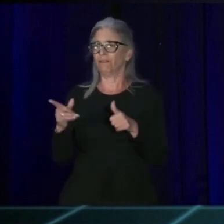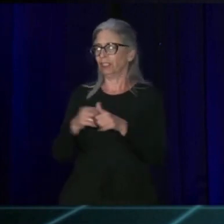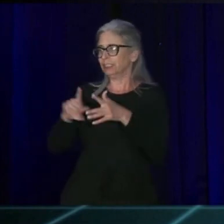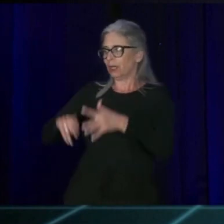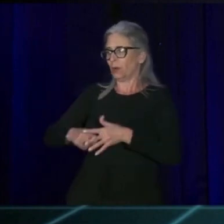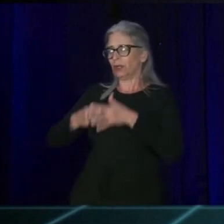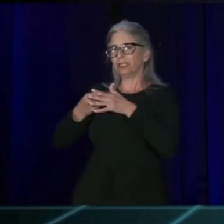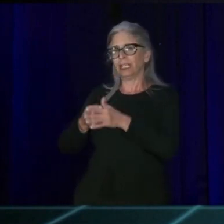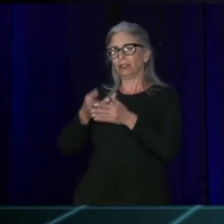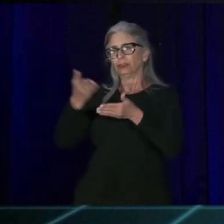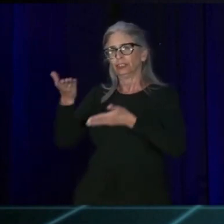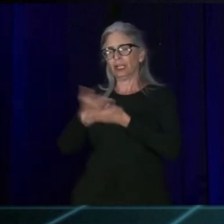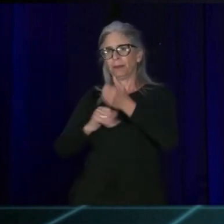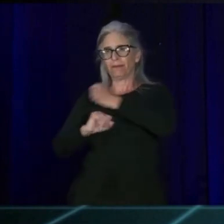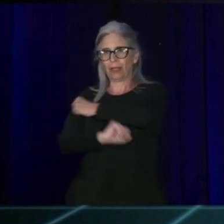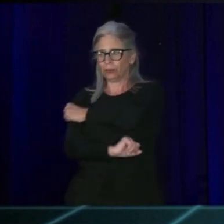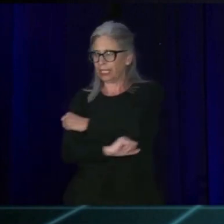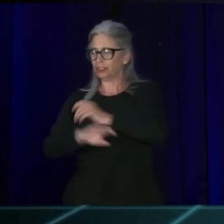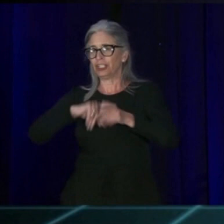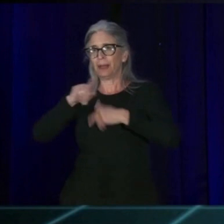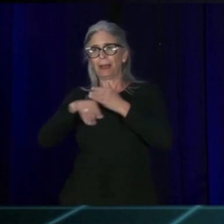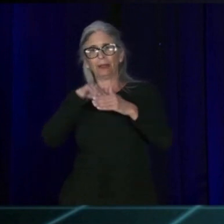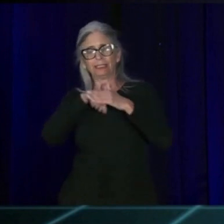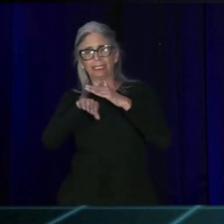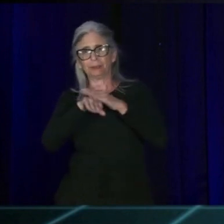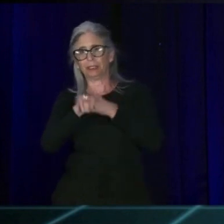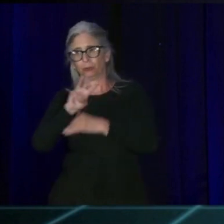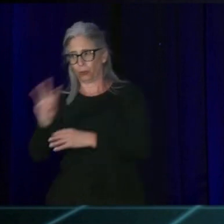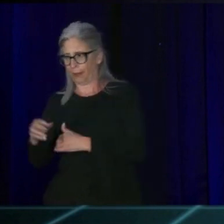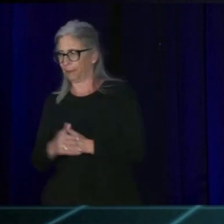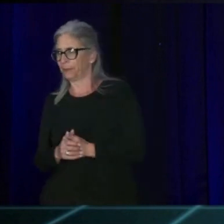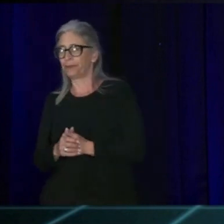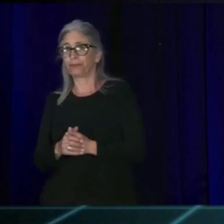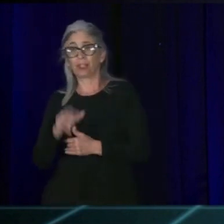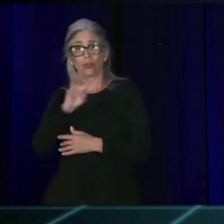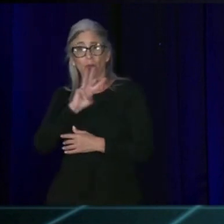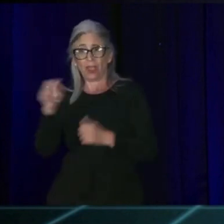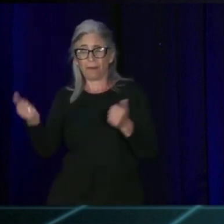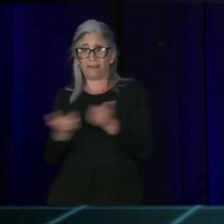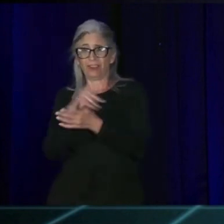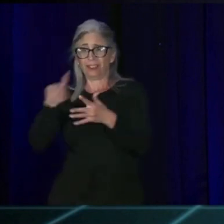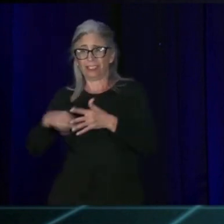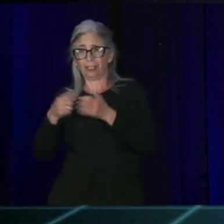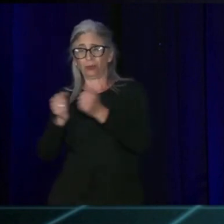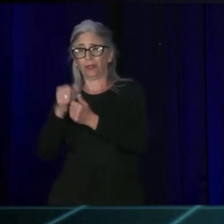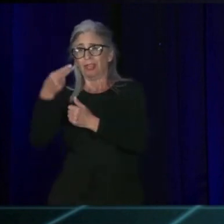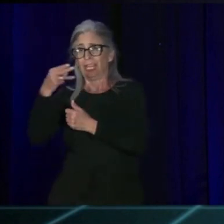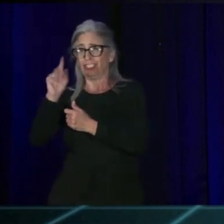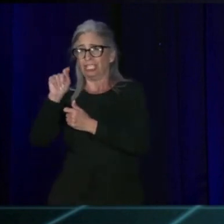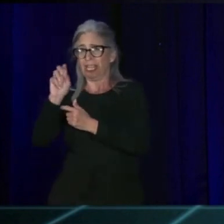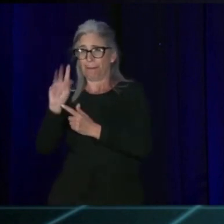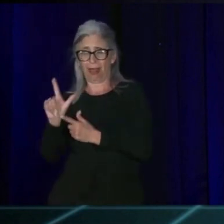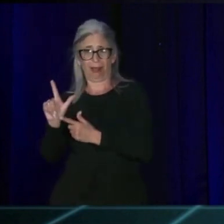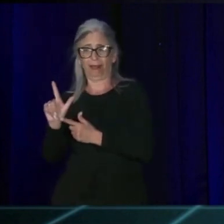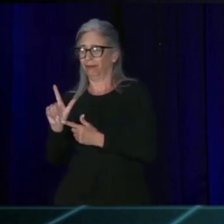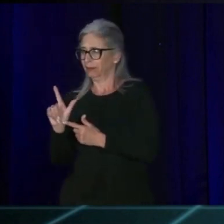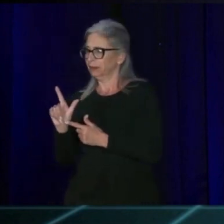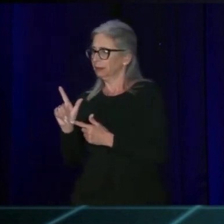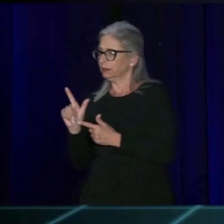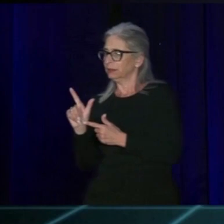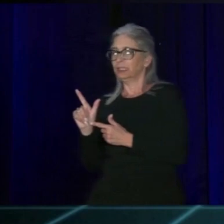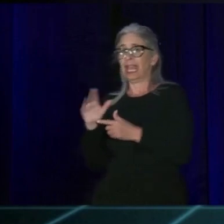of the foundations of web accessibility. So on the web, everything starts with HTML. It describes our page structure and its